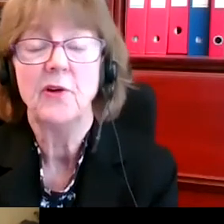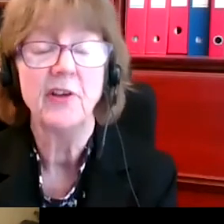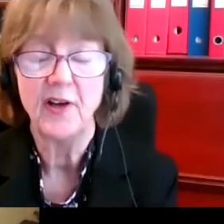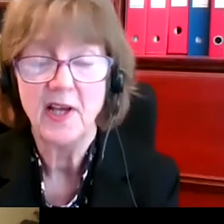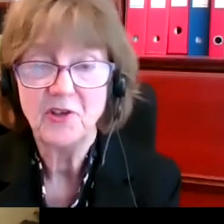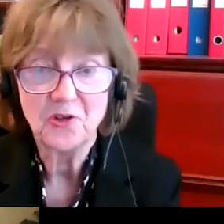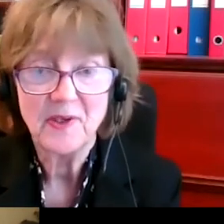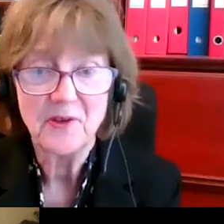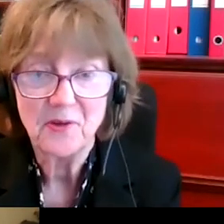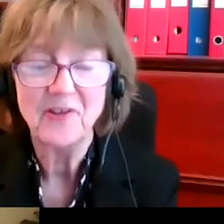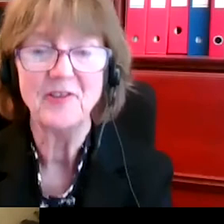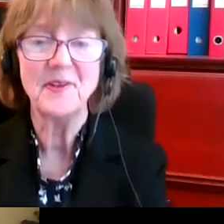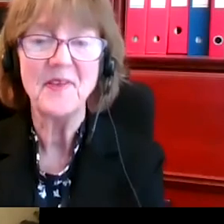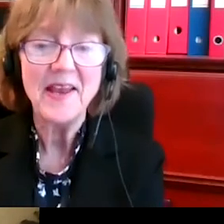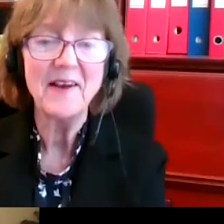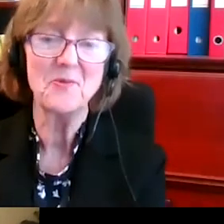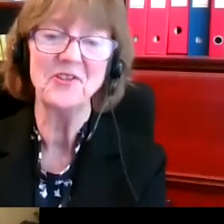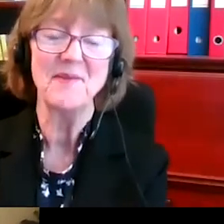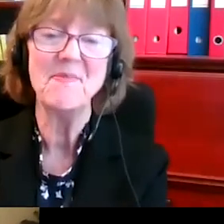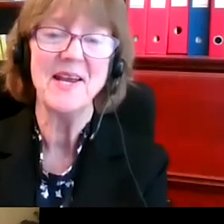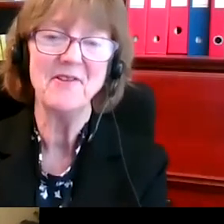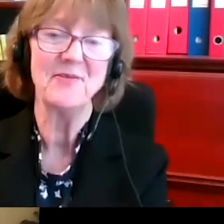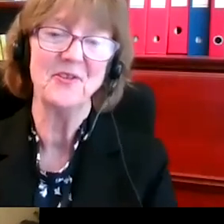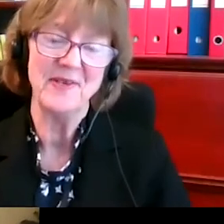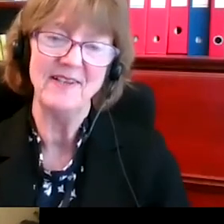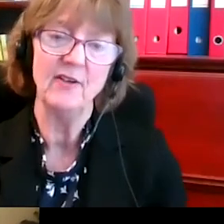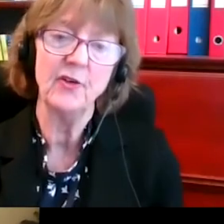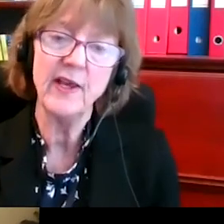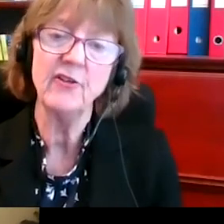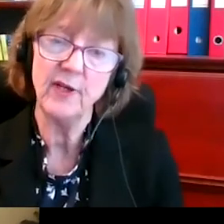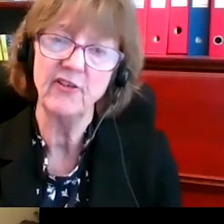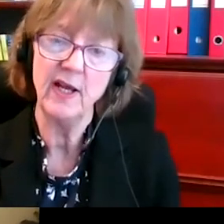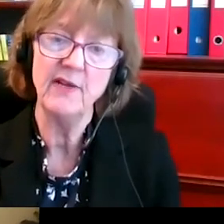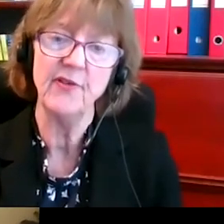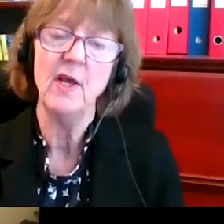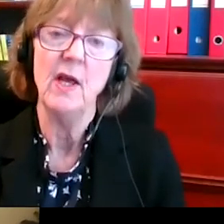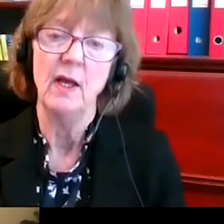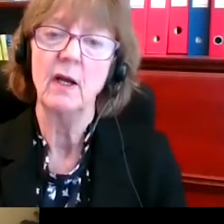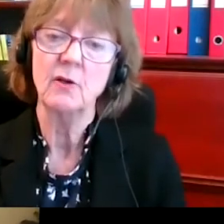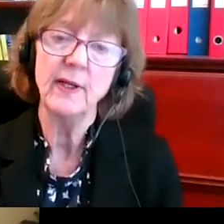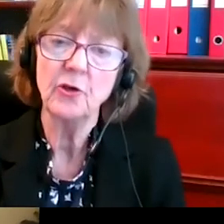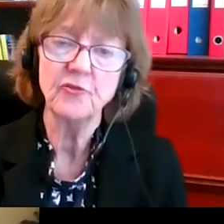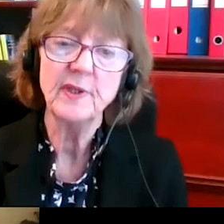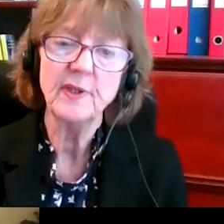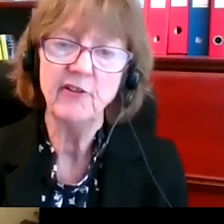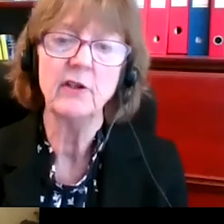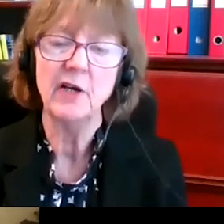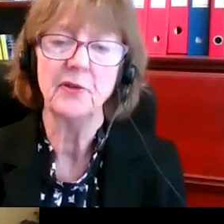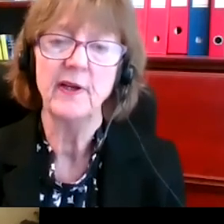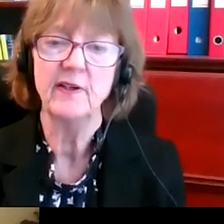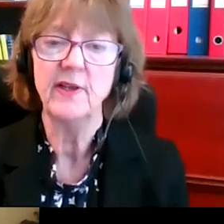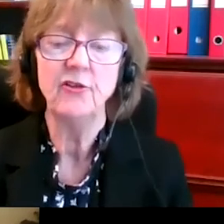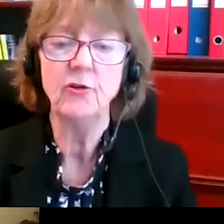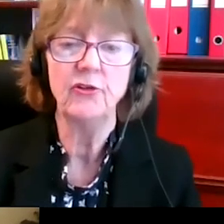The authorities, I haven't talked about the authorities, but they are the ones that bear the responsibility. So they should actually have quite a lot of material